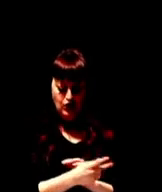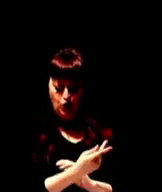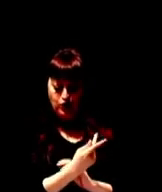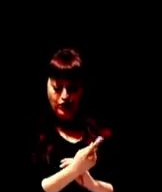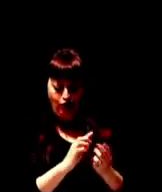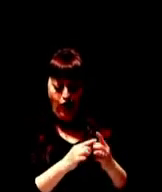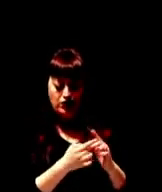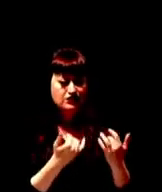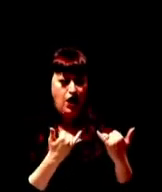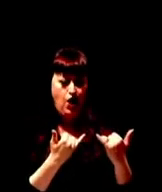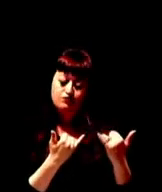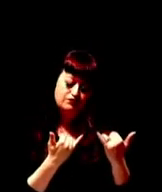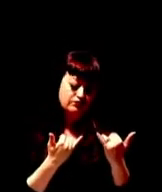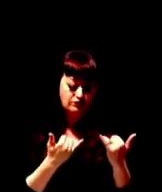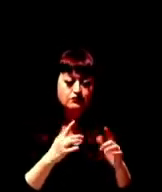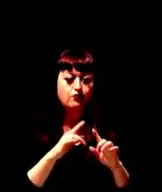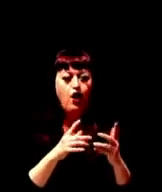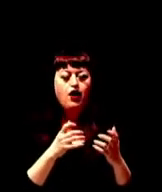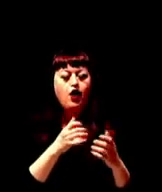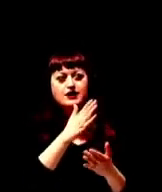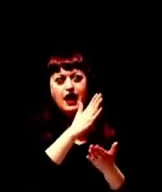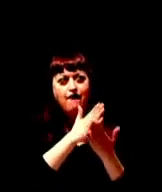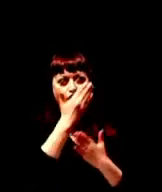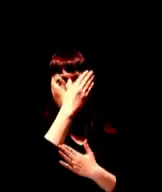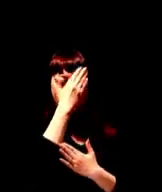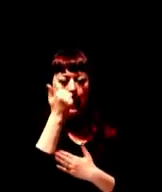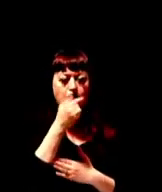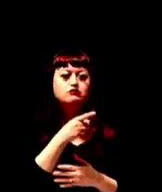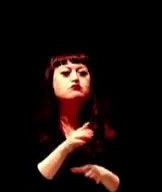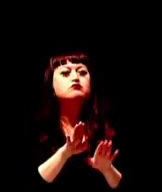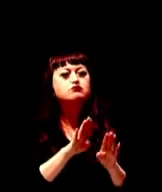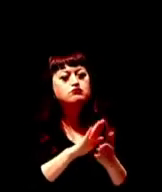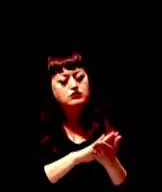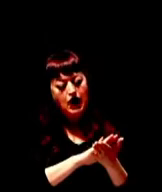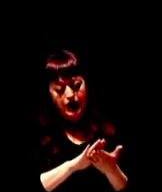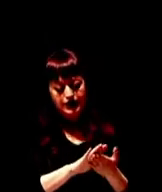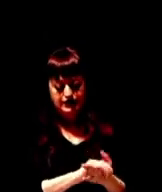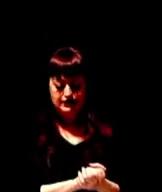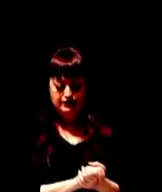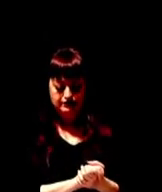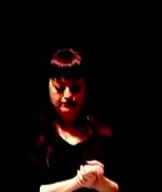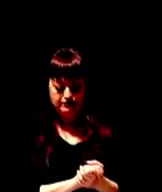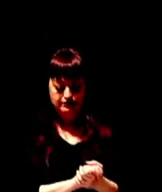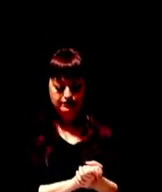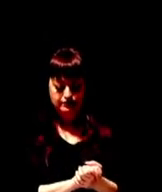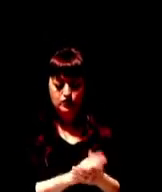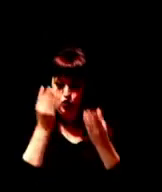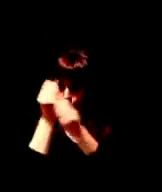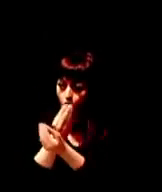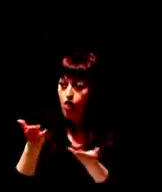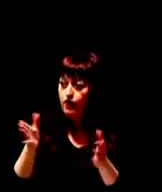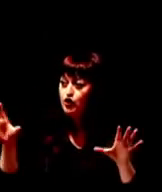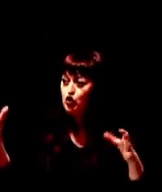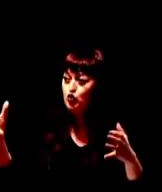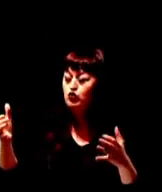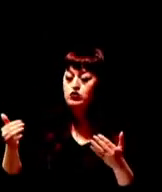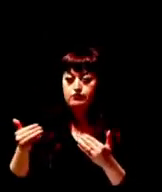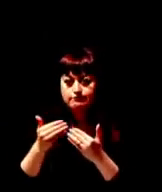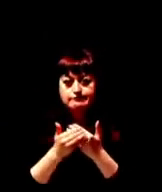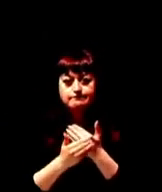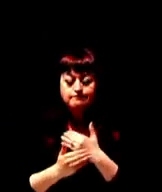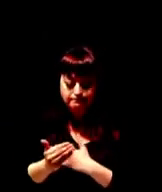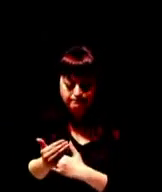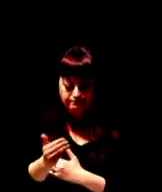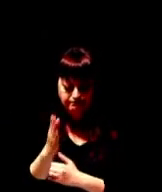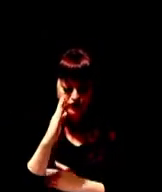the kindness she extended me on my first day as a Bruin. So to all of you, As you go out to your next